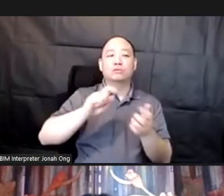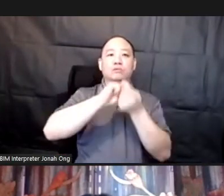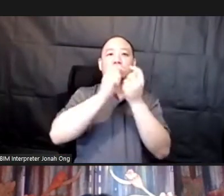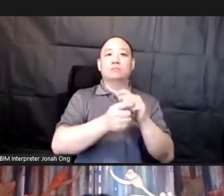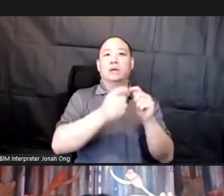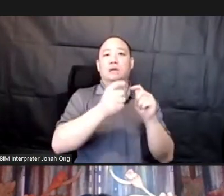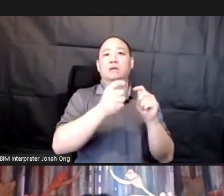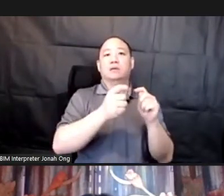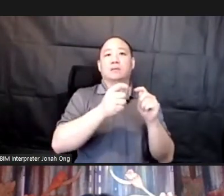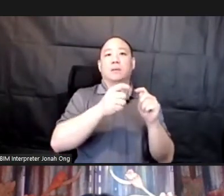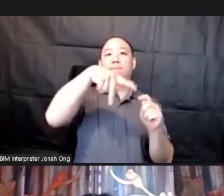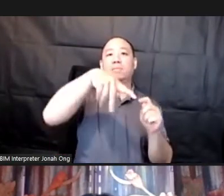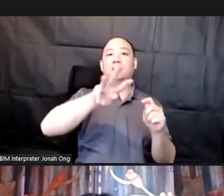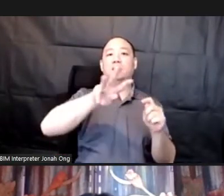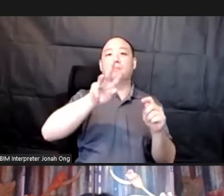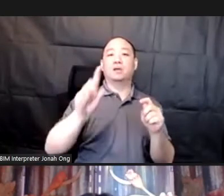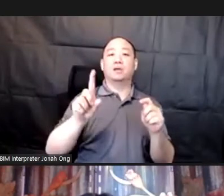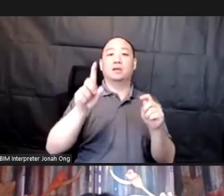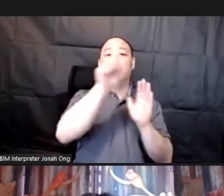lah.